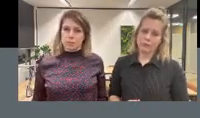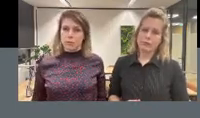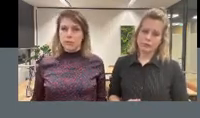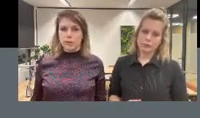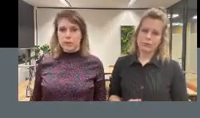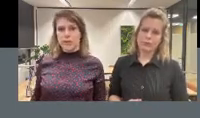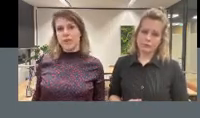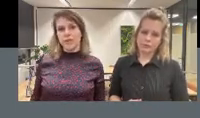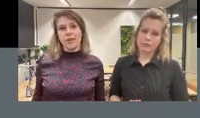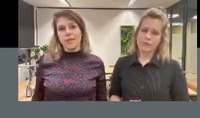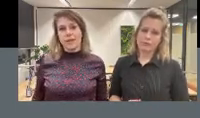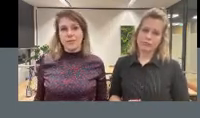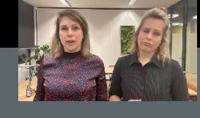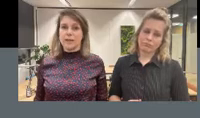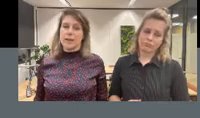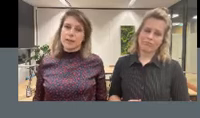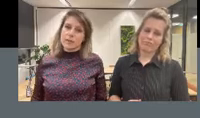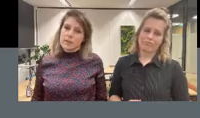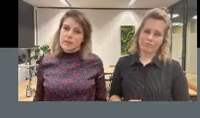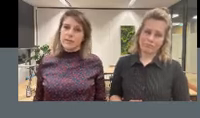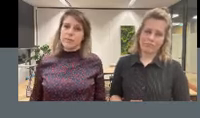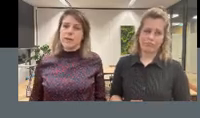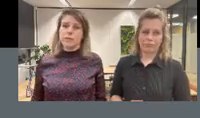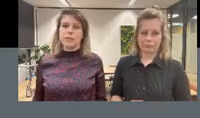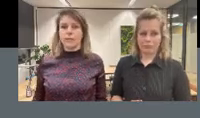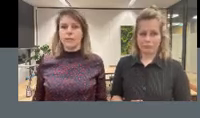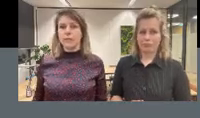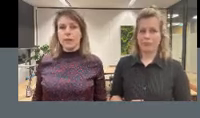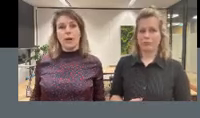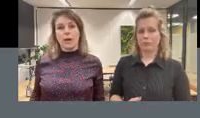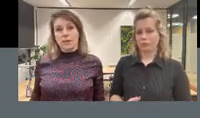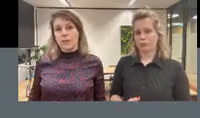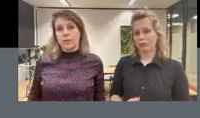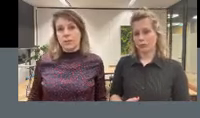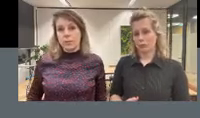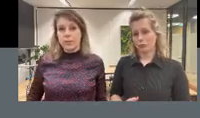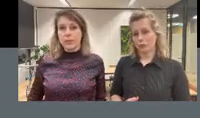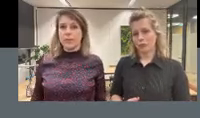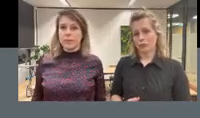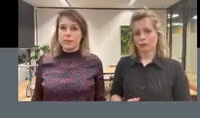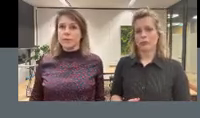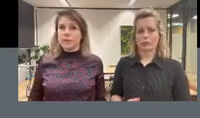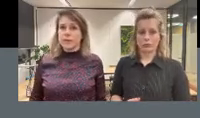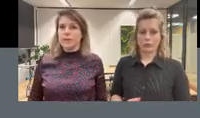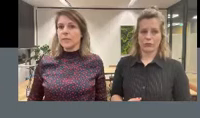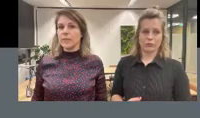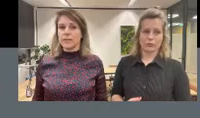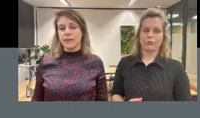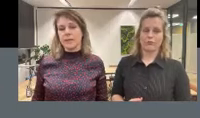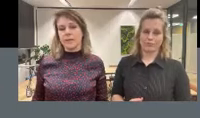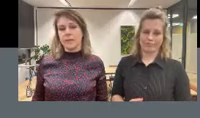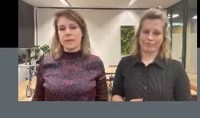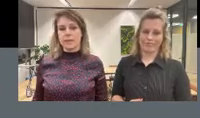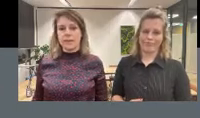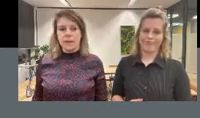cognitions and mood, such as exaggerated negative beliefs about oneself, others, or the world, or reduced interest